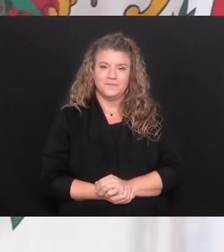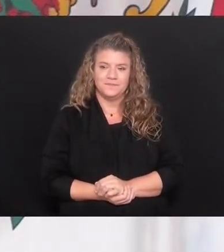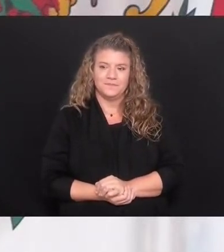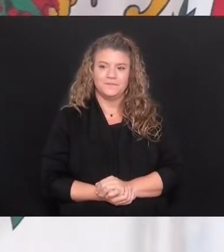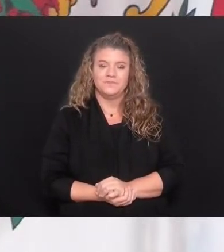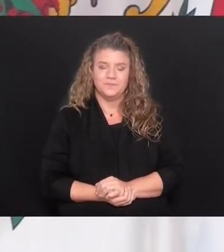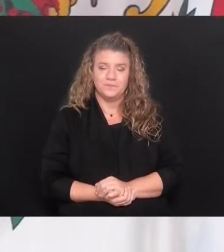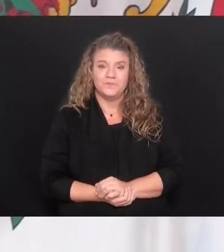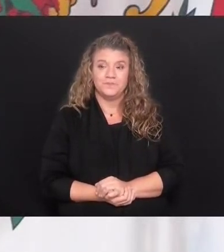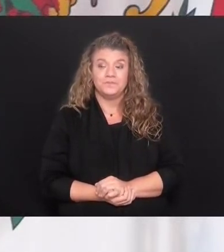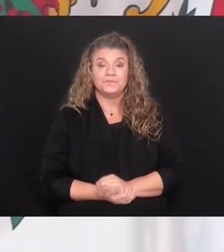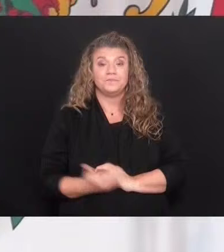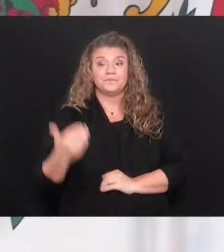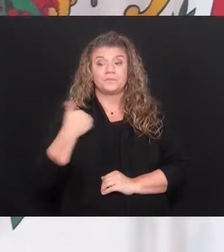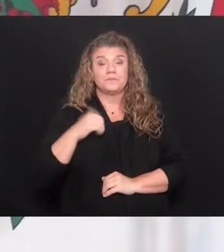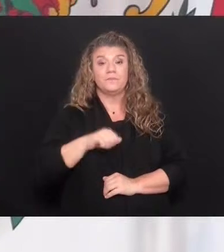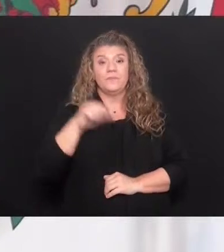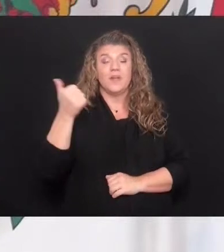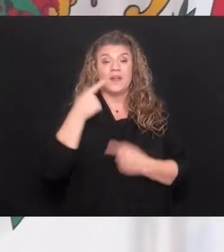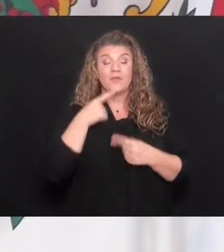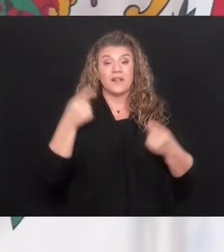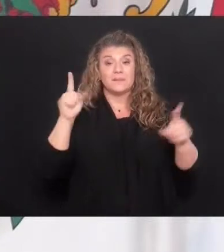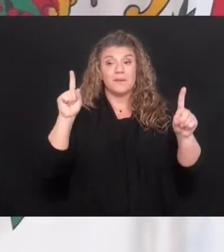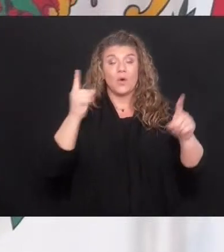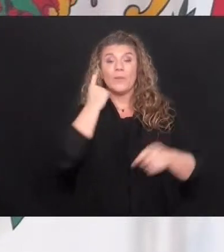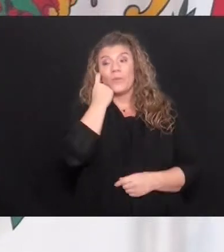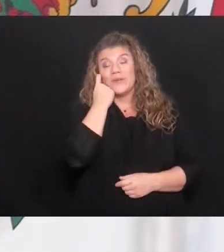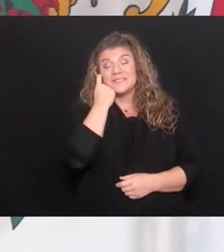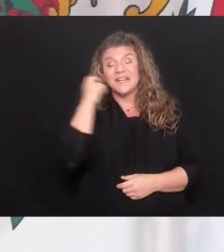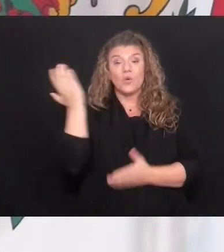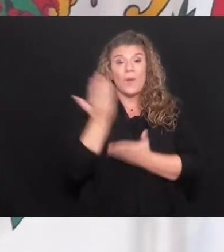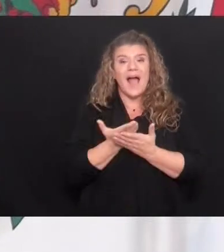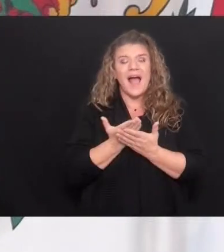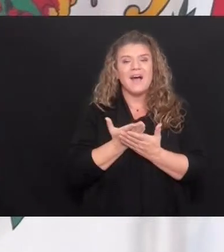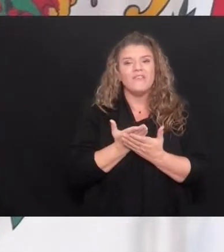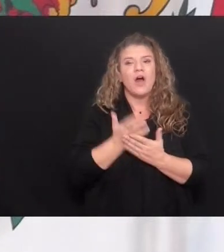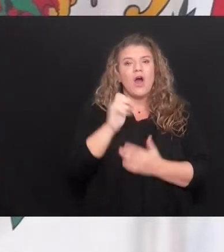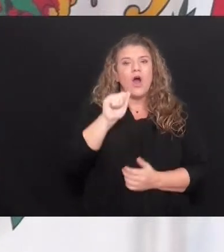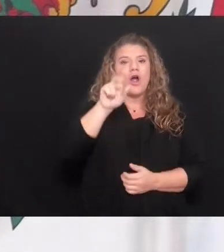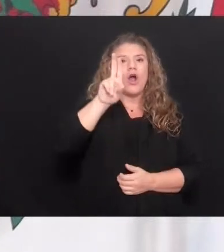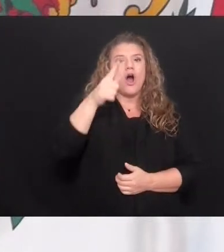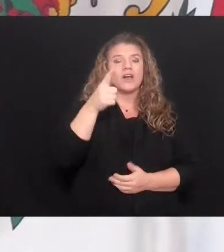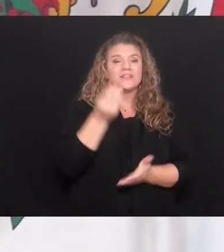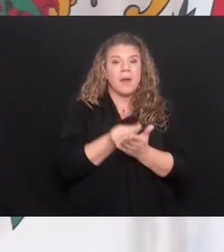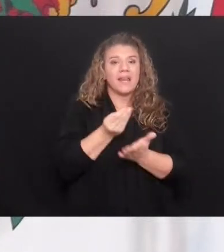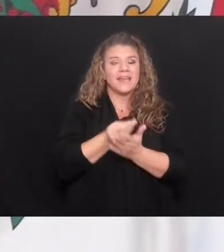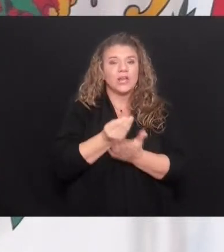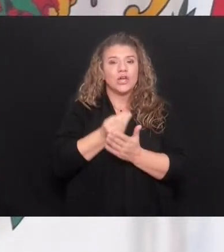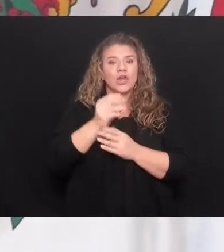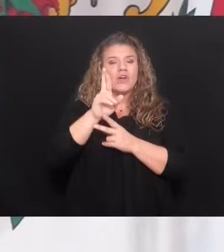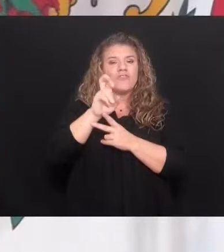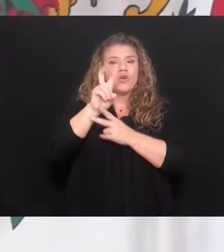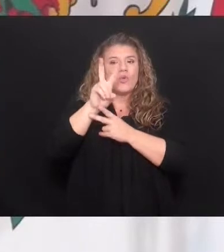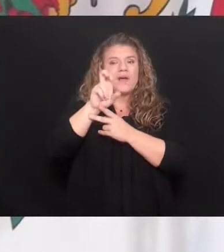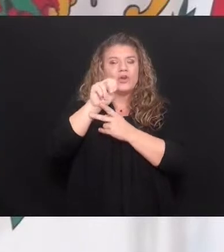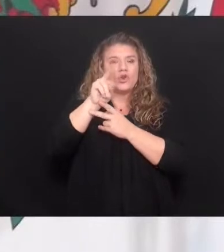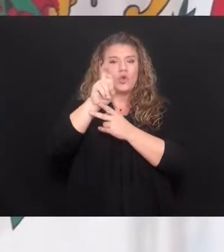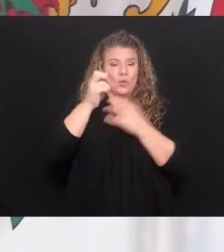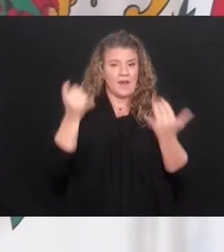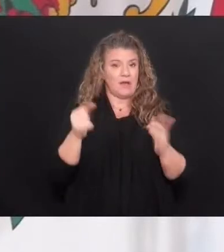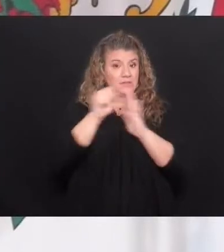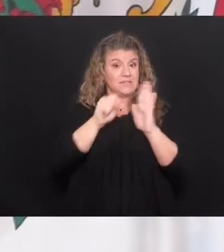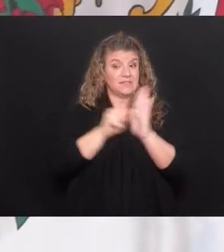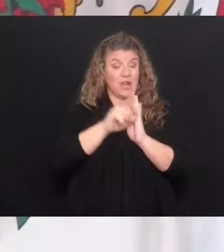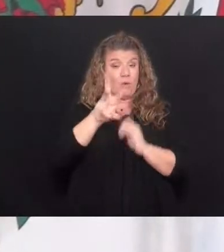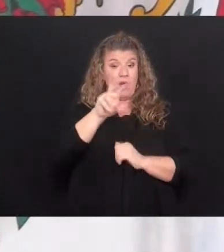Okay, we got another announcement. We just got in our August revenue numbers. The state of West Virginia continues just